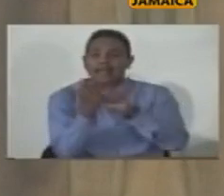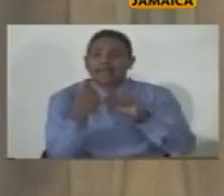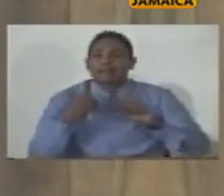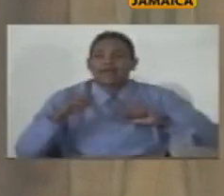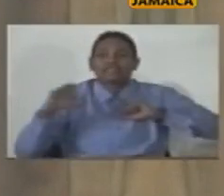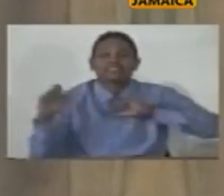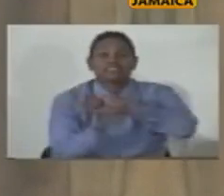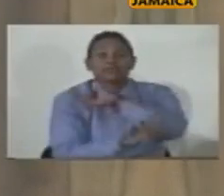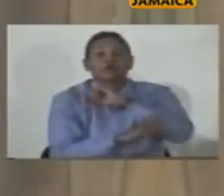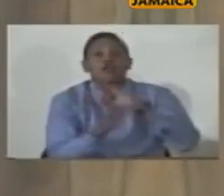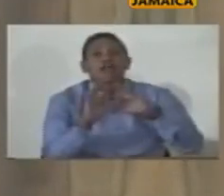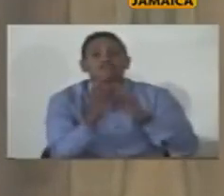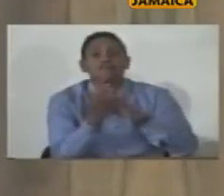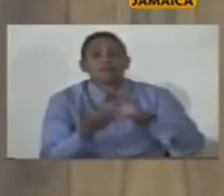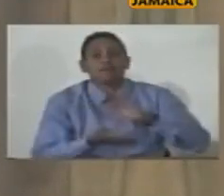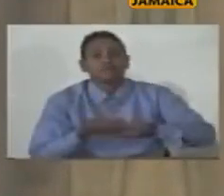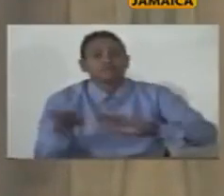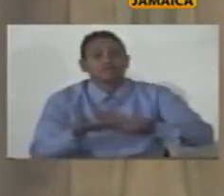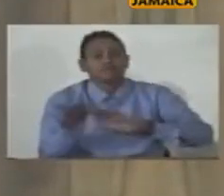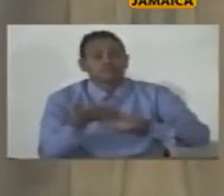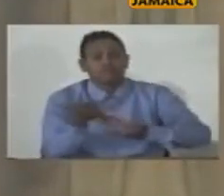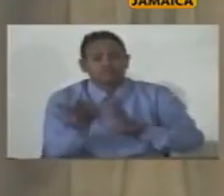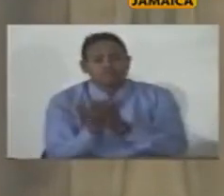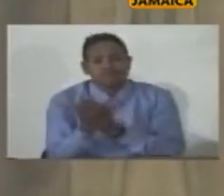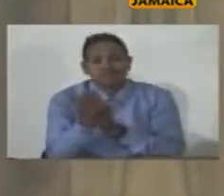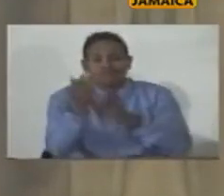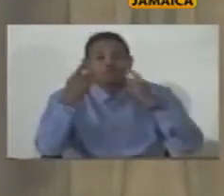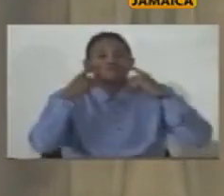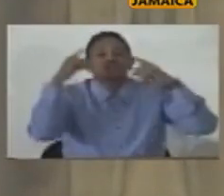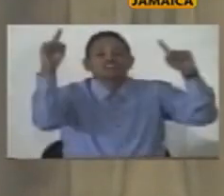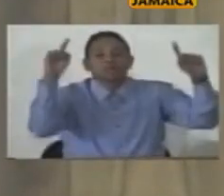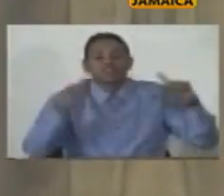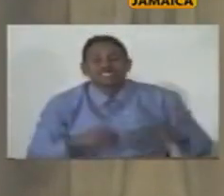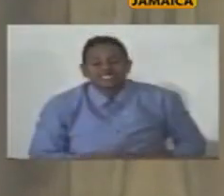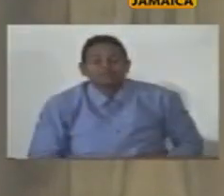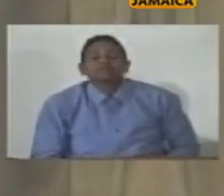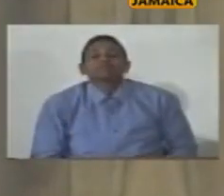Portland family on the road to prosperity.